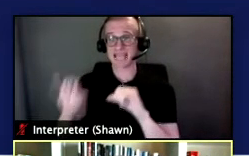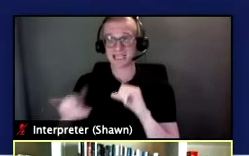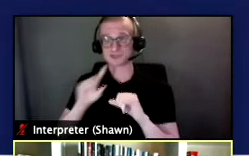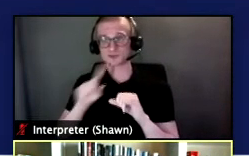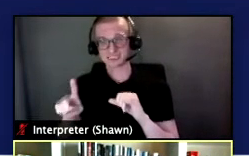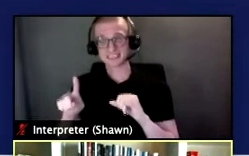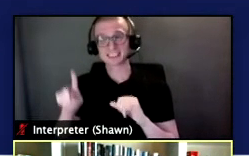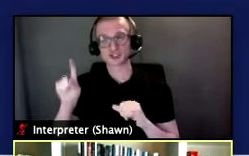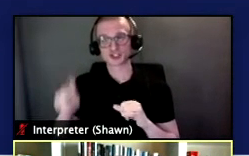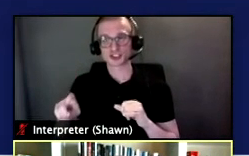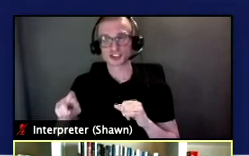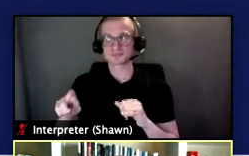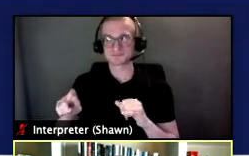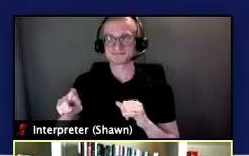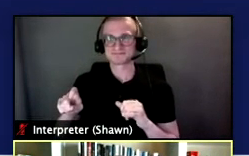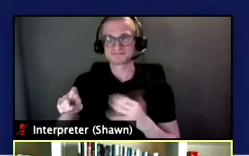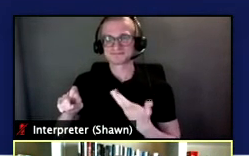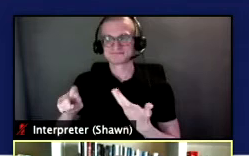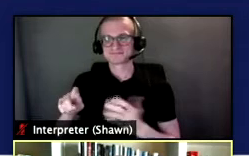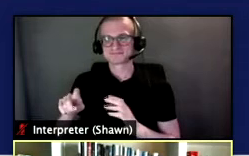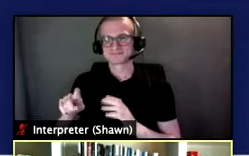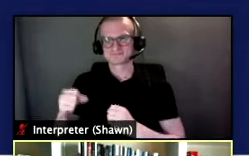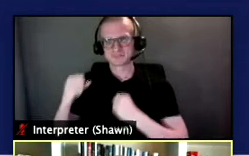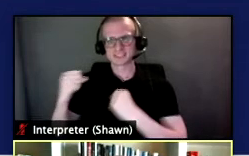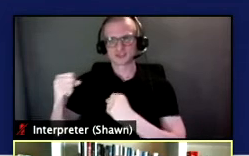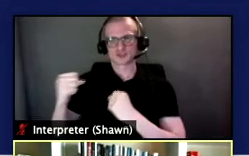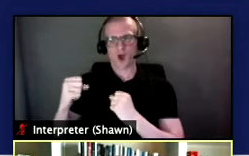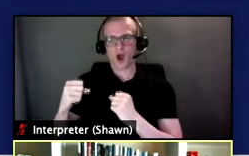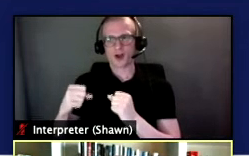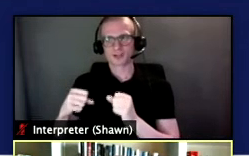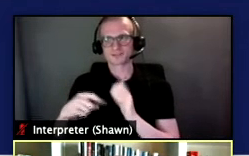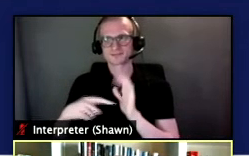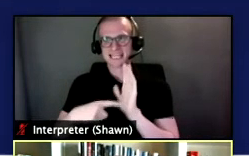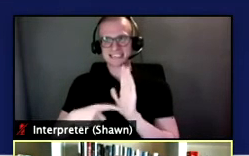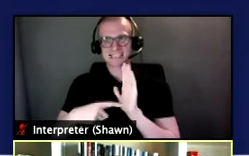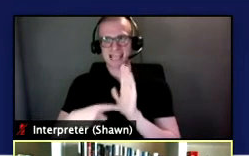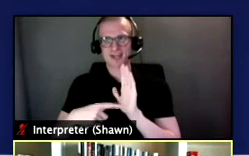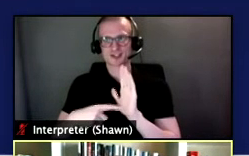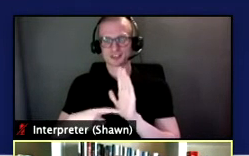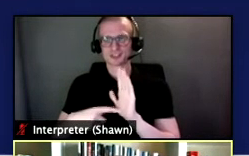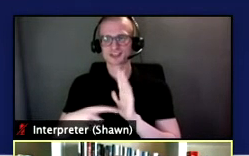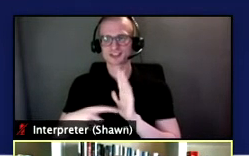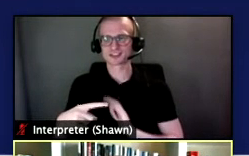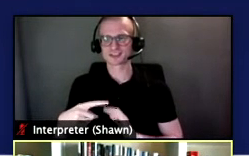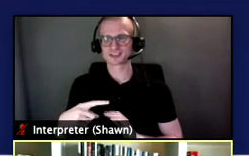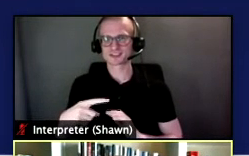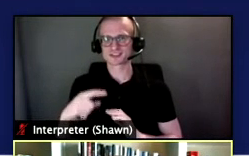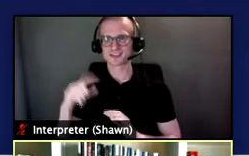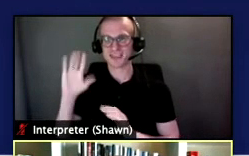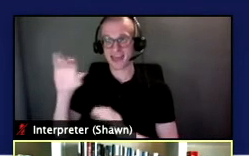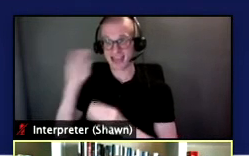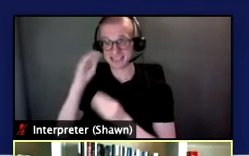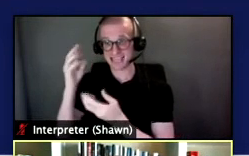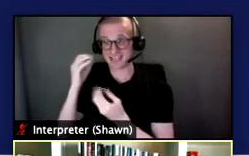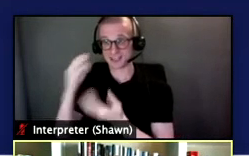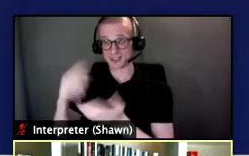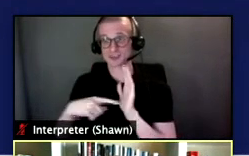a strong and solid reflection of data that demonstrates just what's